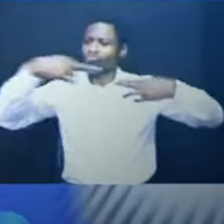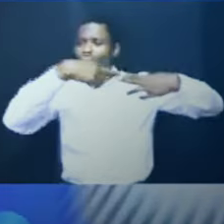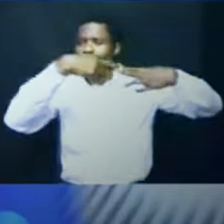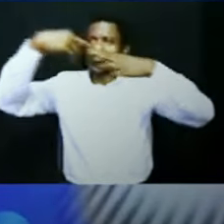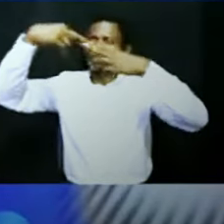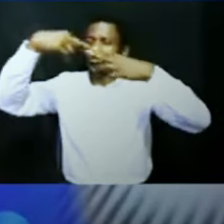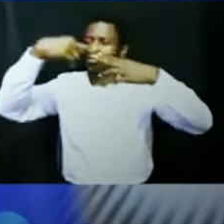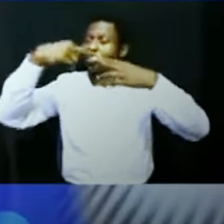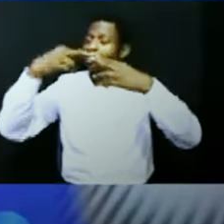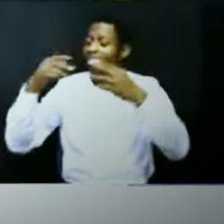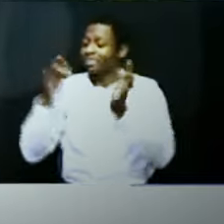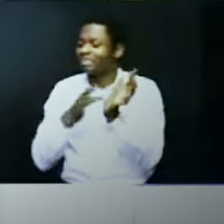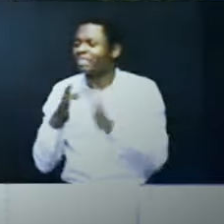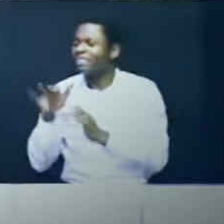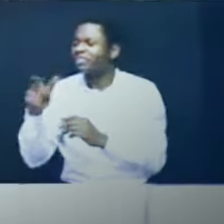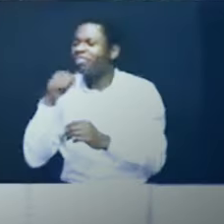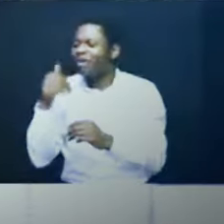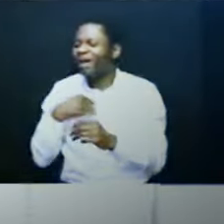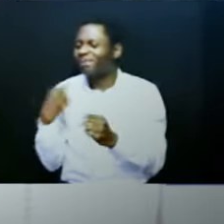for us.